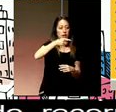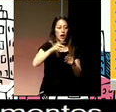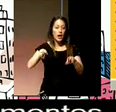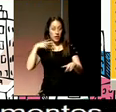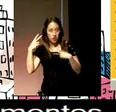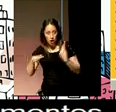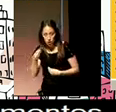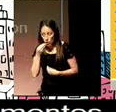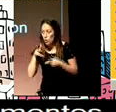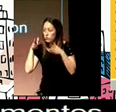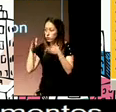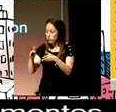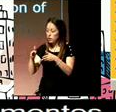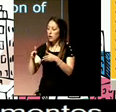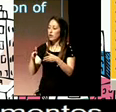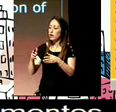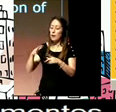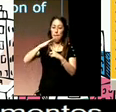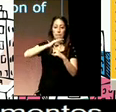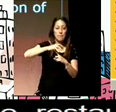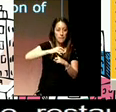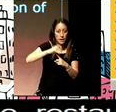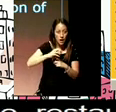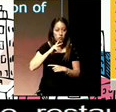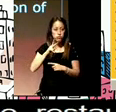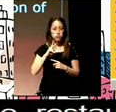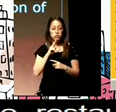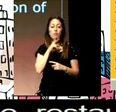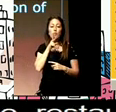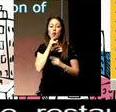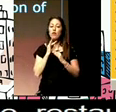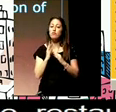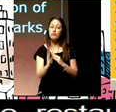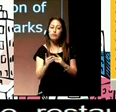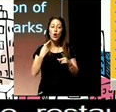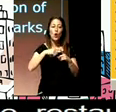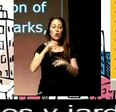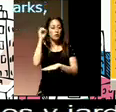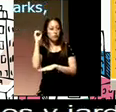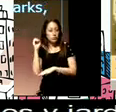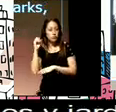hotels, shops, parks, gardens, signposting,